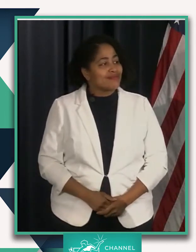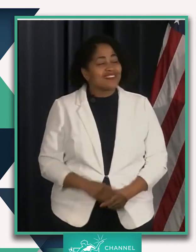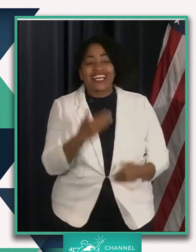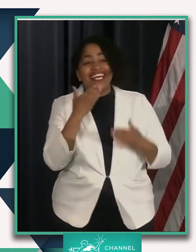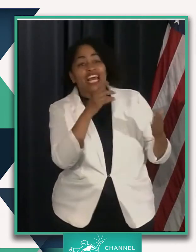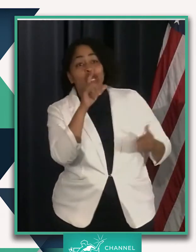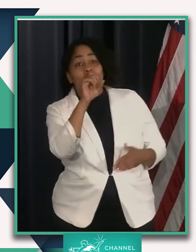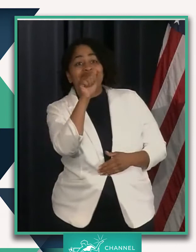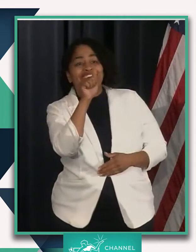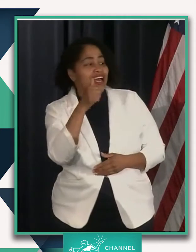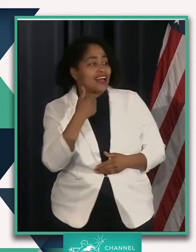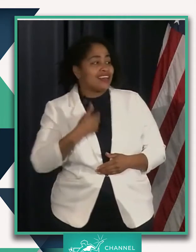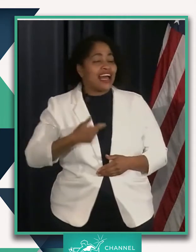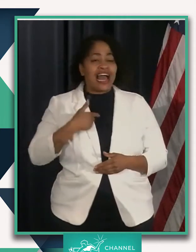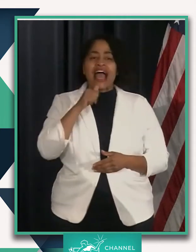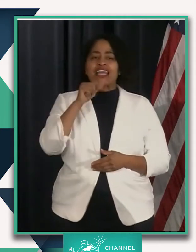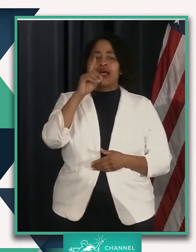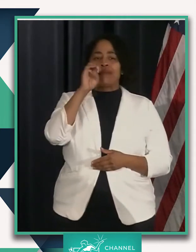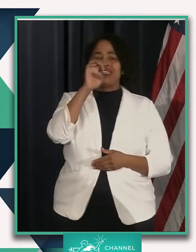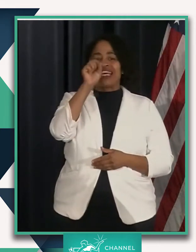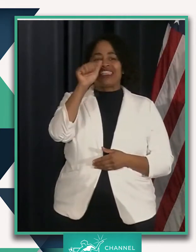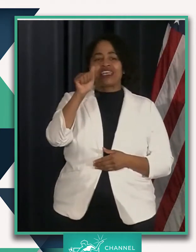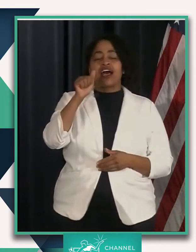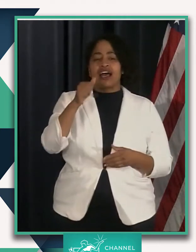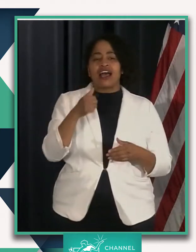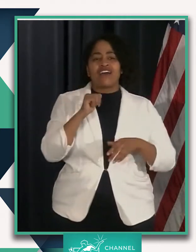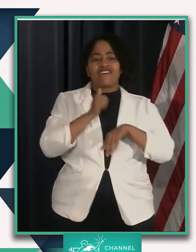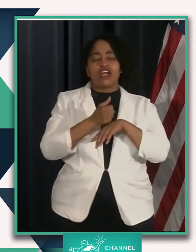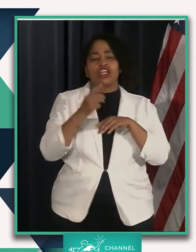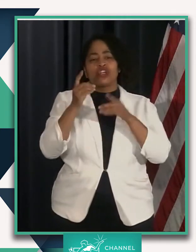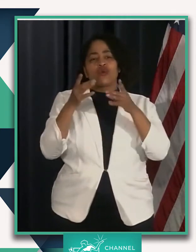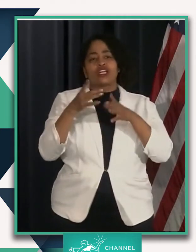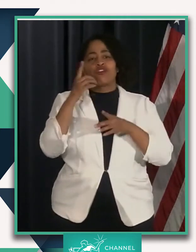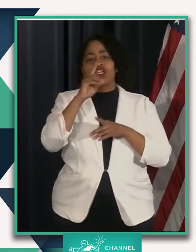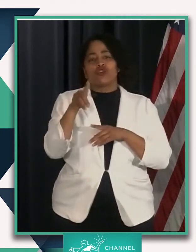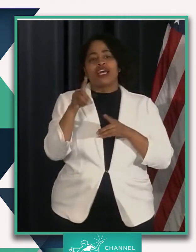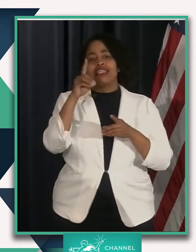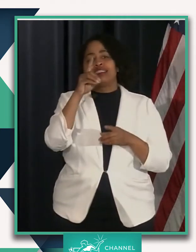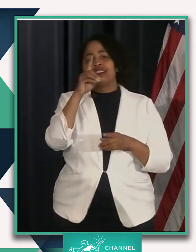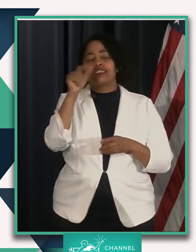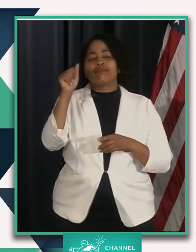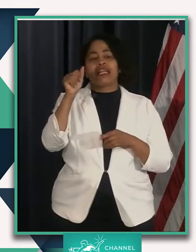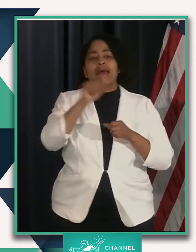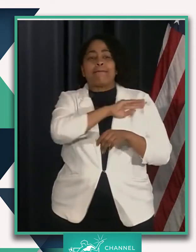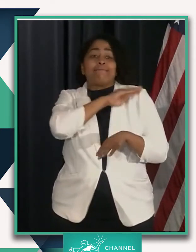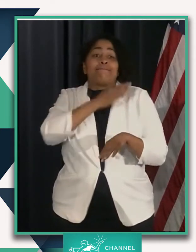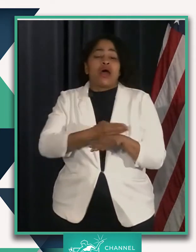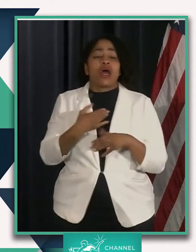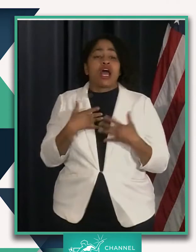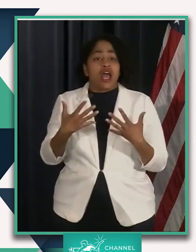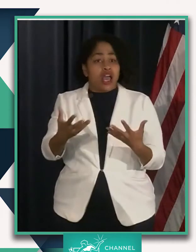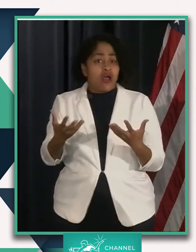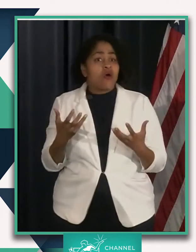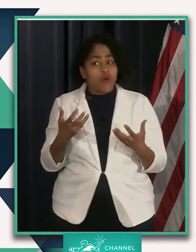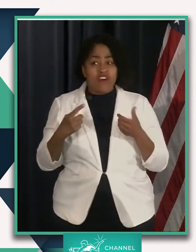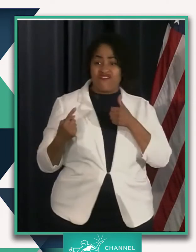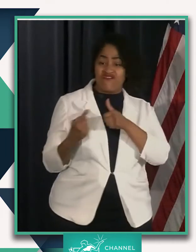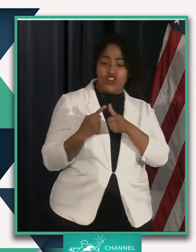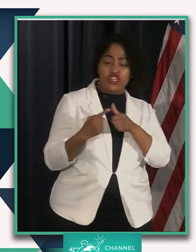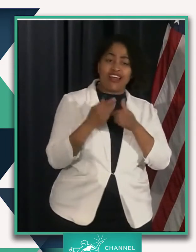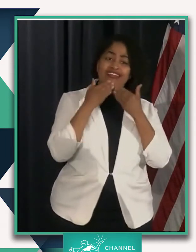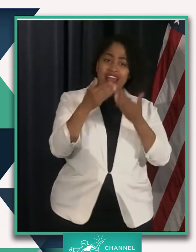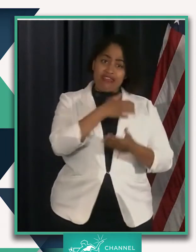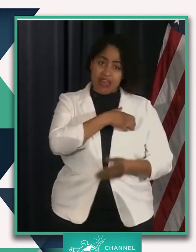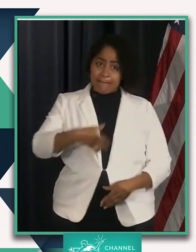Thank you, Lisa. This is Dessa. I'm the founding director of Detroit Disability Power, and I want to first thank